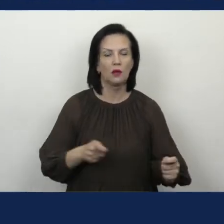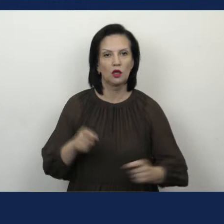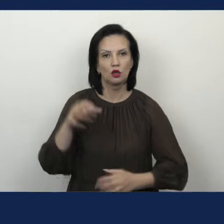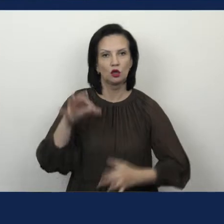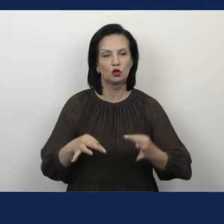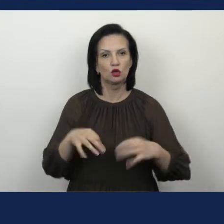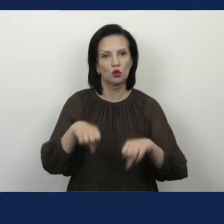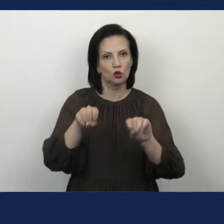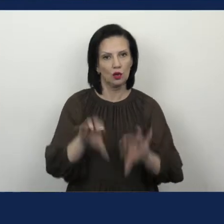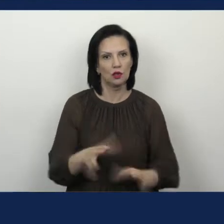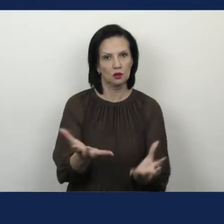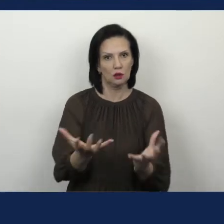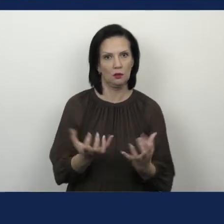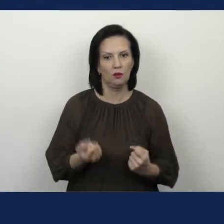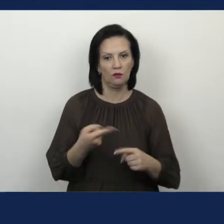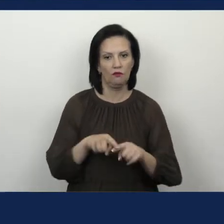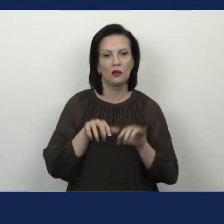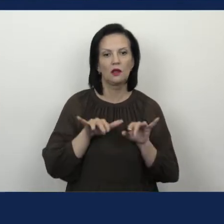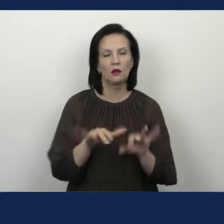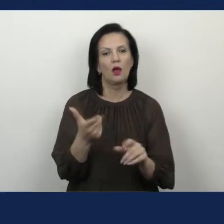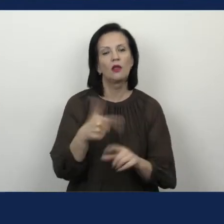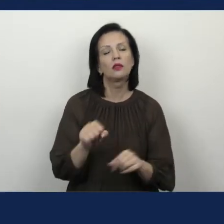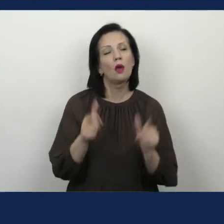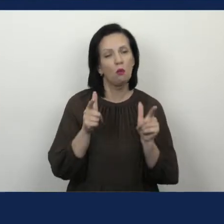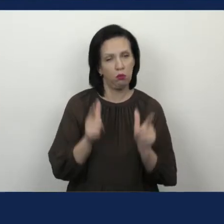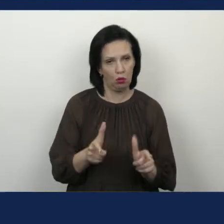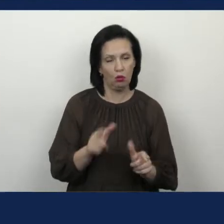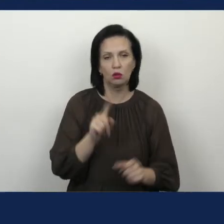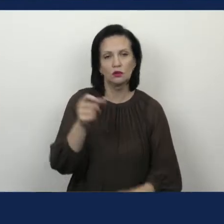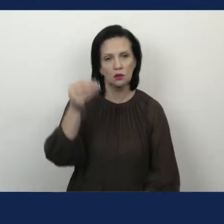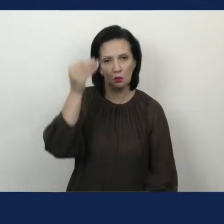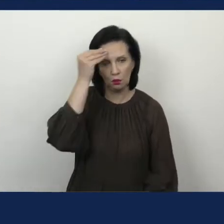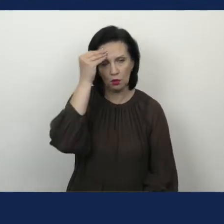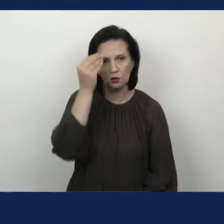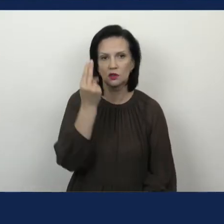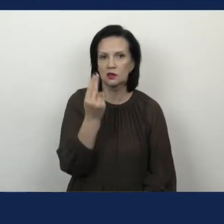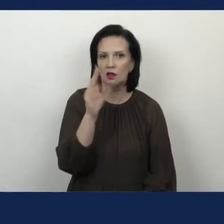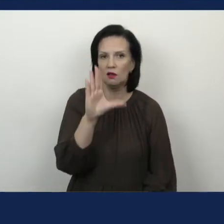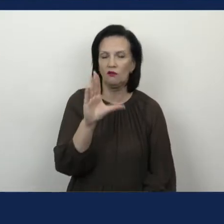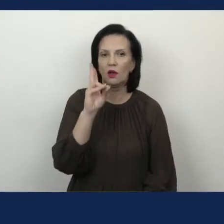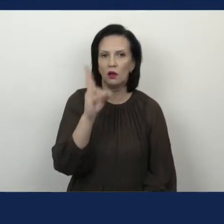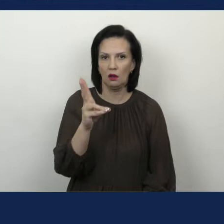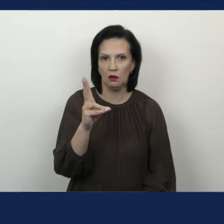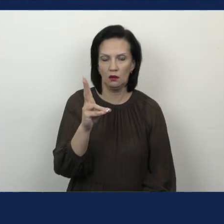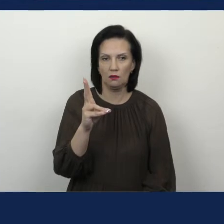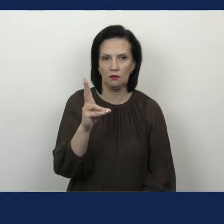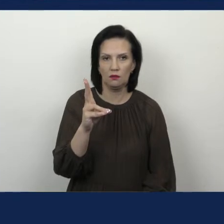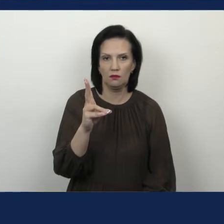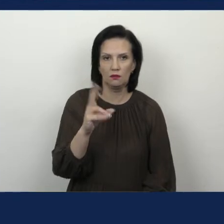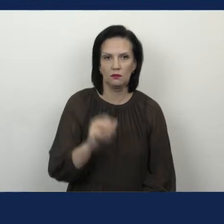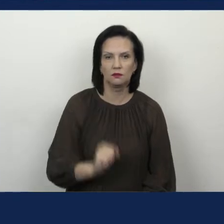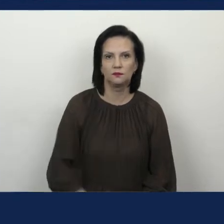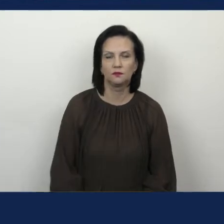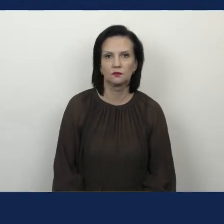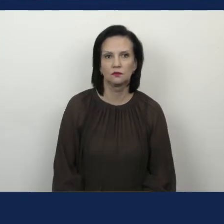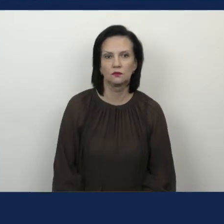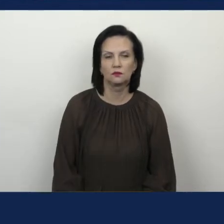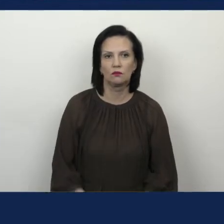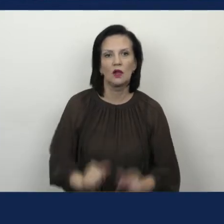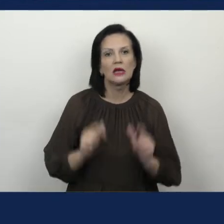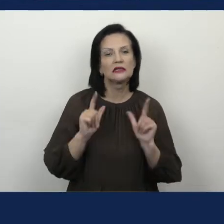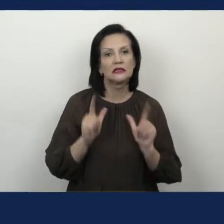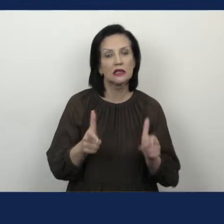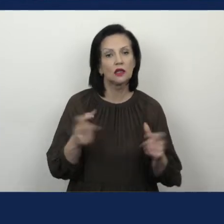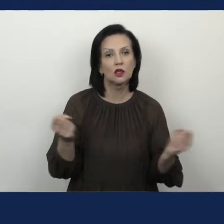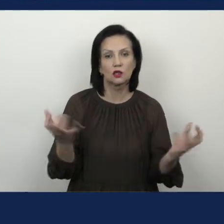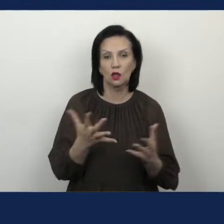it agreed with the Central Electoral Commission's conclusion that some parts of this